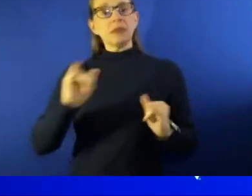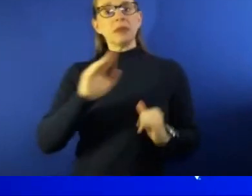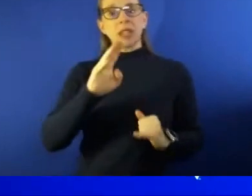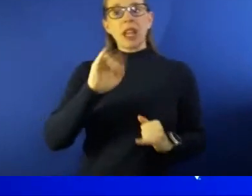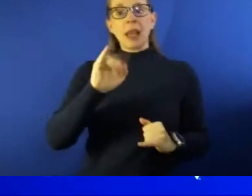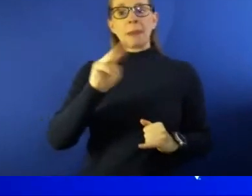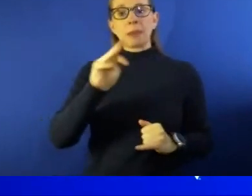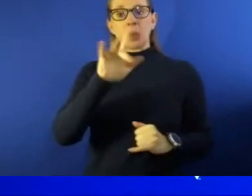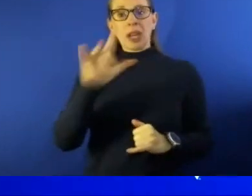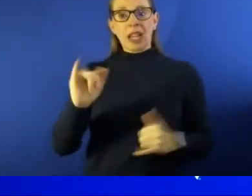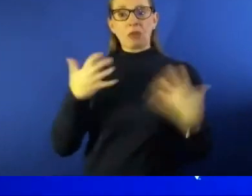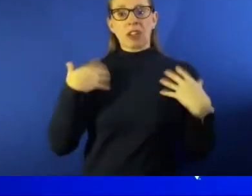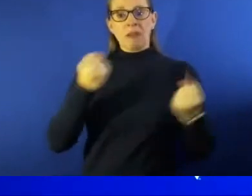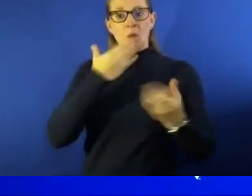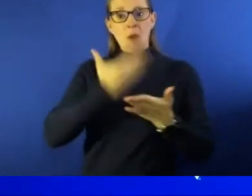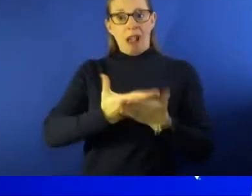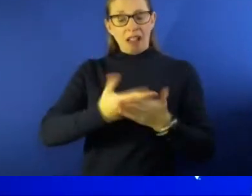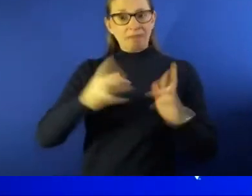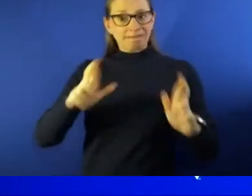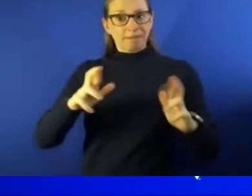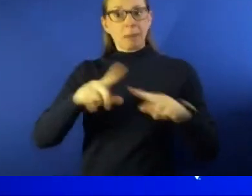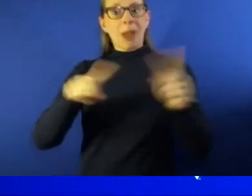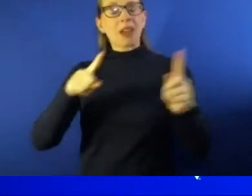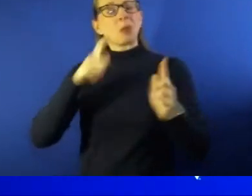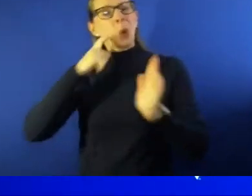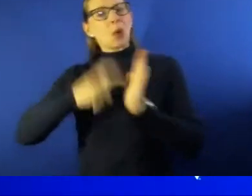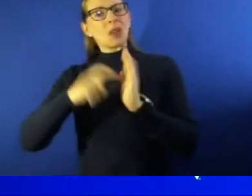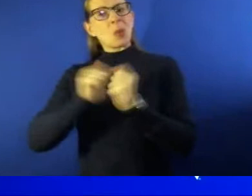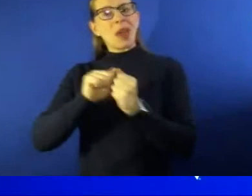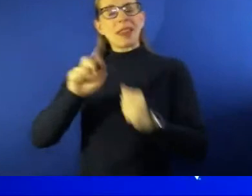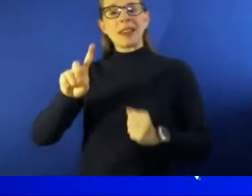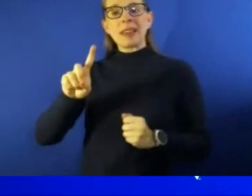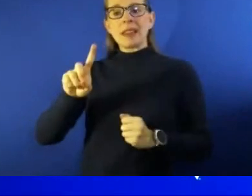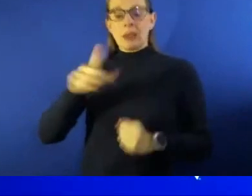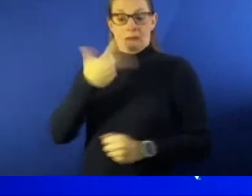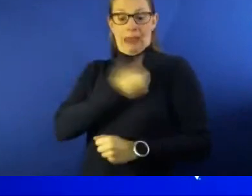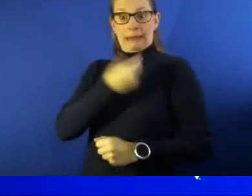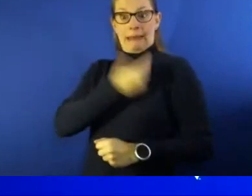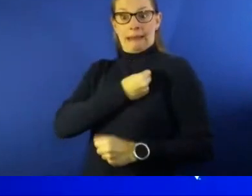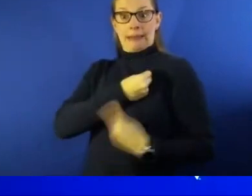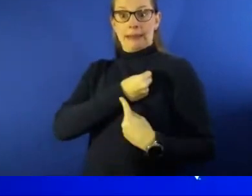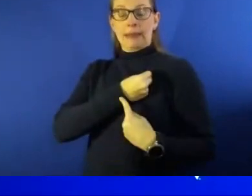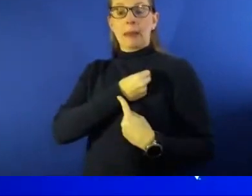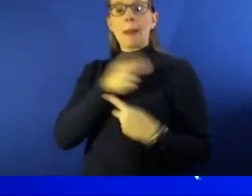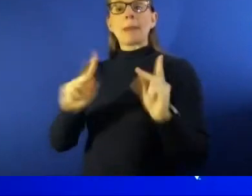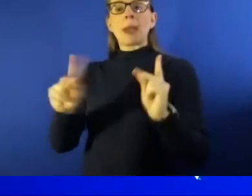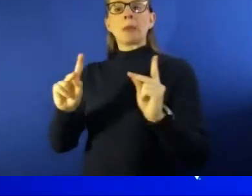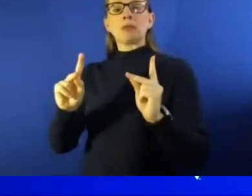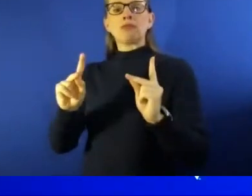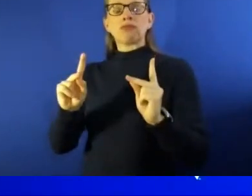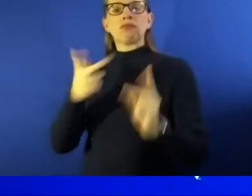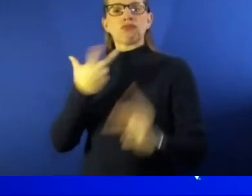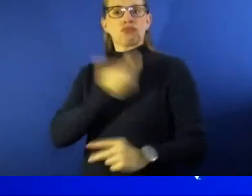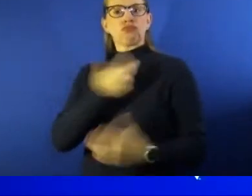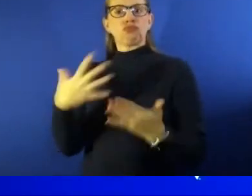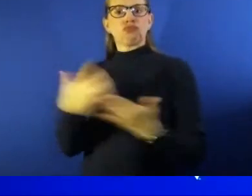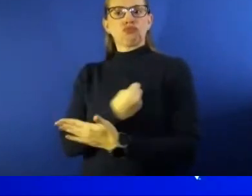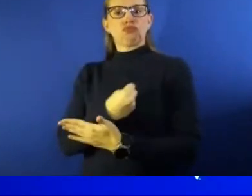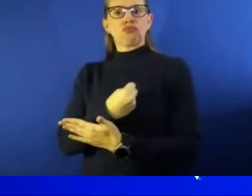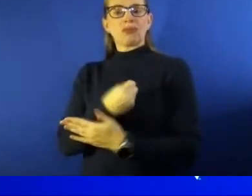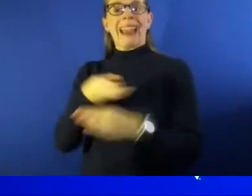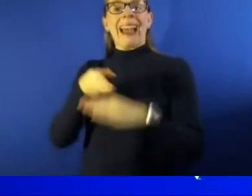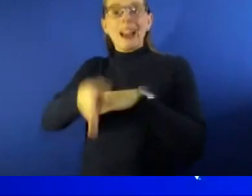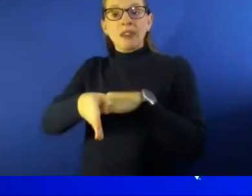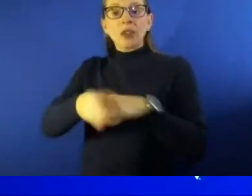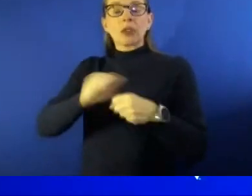well. But what we are seeing with vaccination, especially those people that are getting vaccinated after